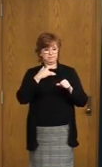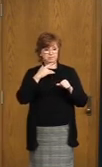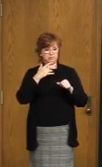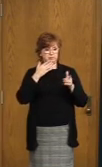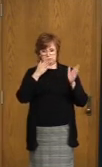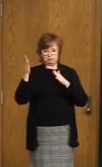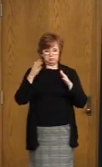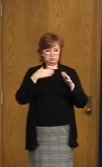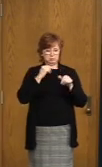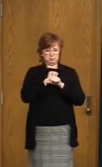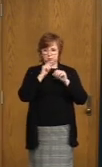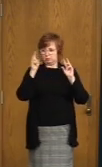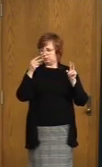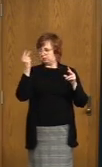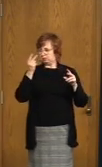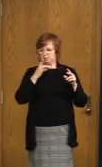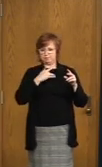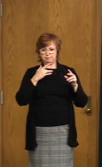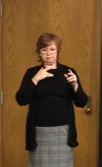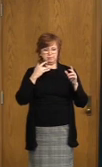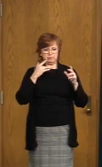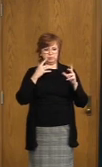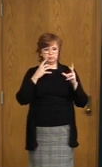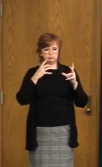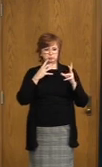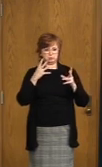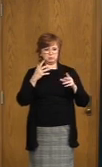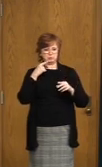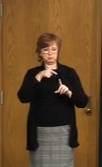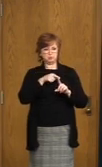from what he's doing?